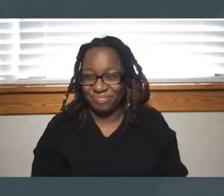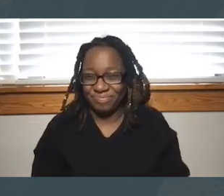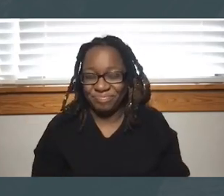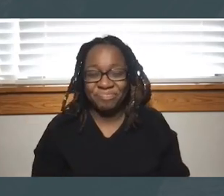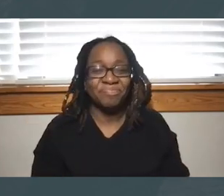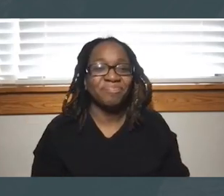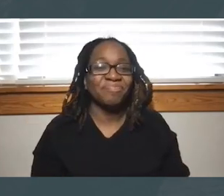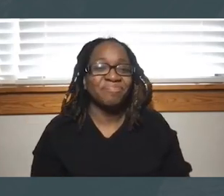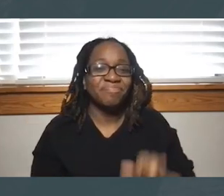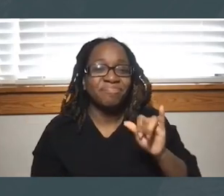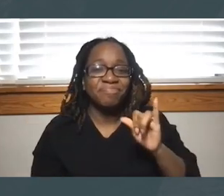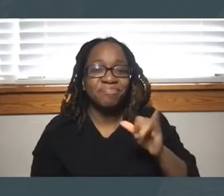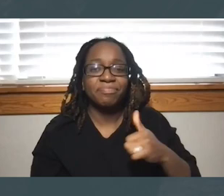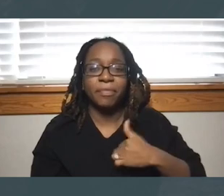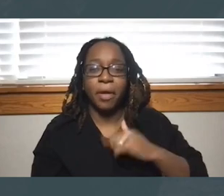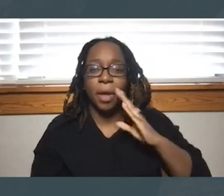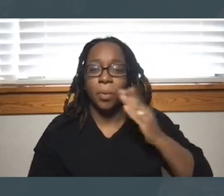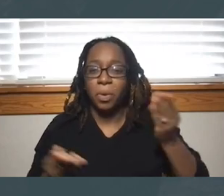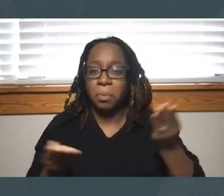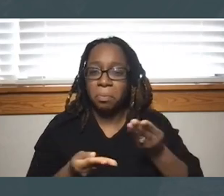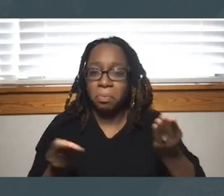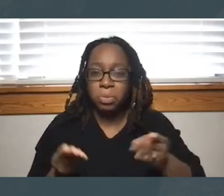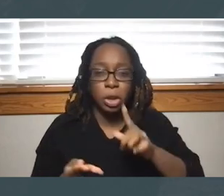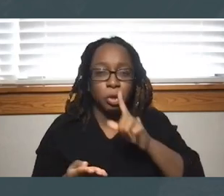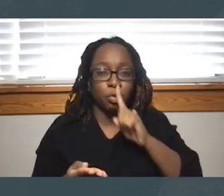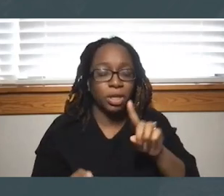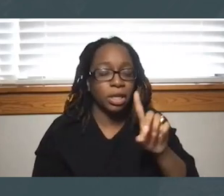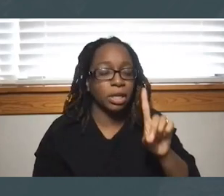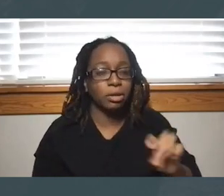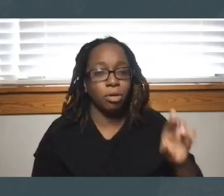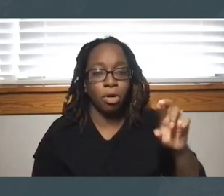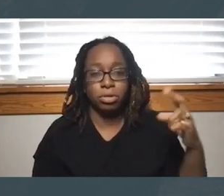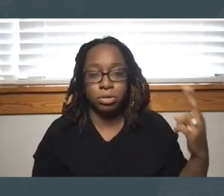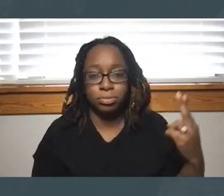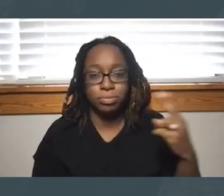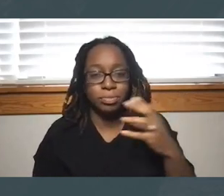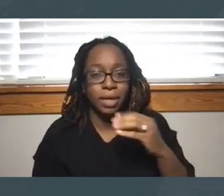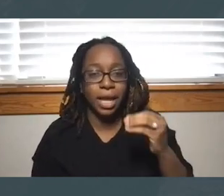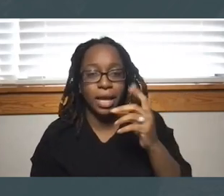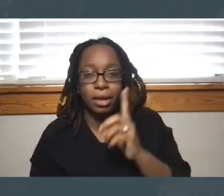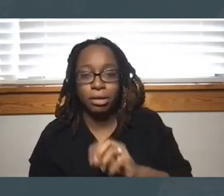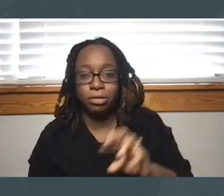I'm going to facilitate a debate between Dr. Hartman and Dr. Soumahoro.